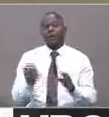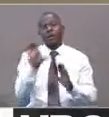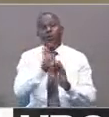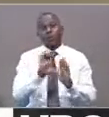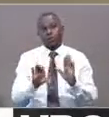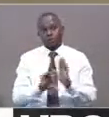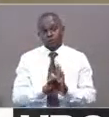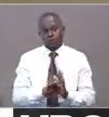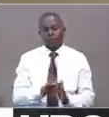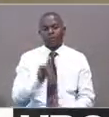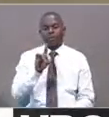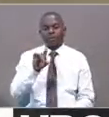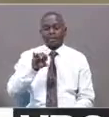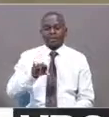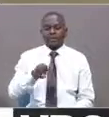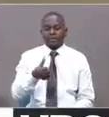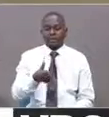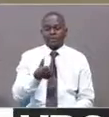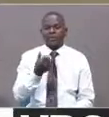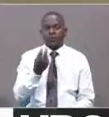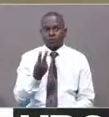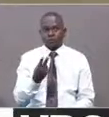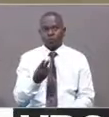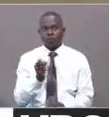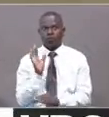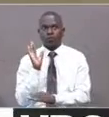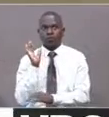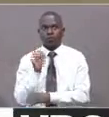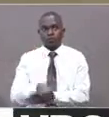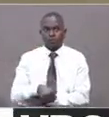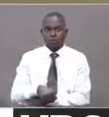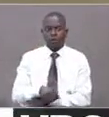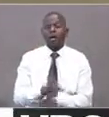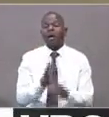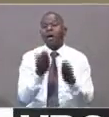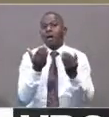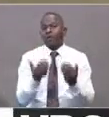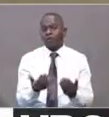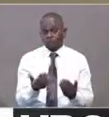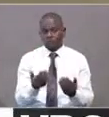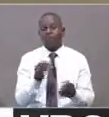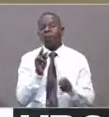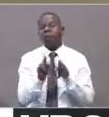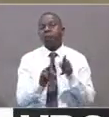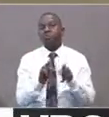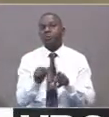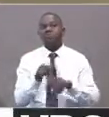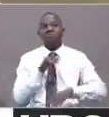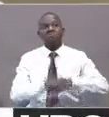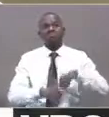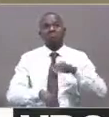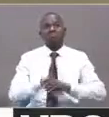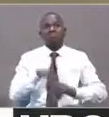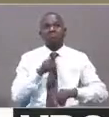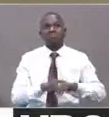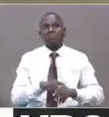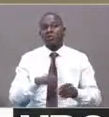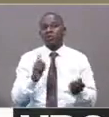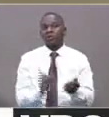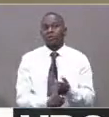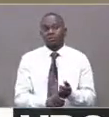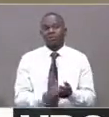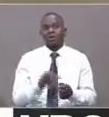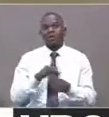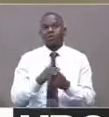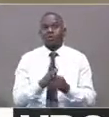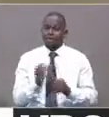Constitution of 62 was overthrown, up to now, people have never gained their chance of